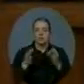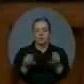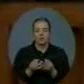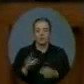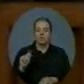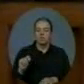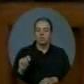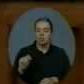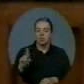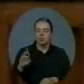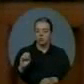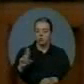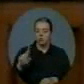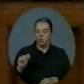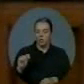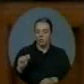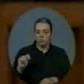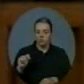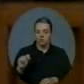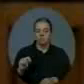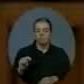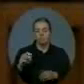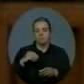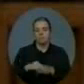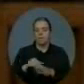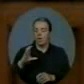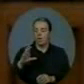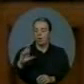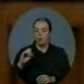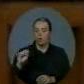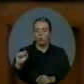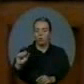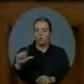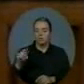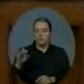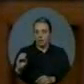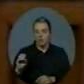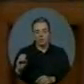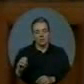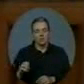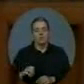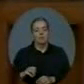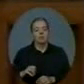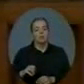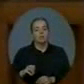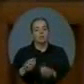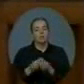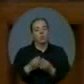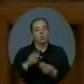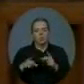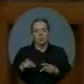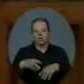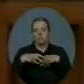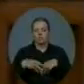longer. As thousands of people march today across Canada on this day of action, when can we expect this government to actually put